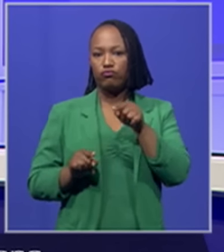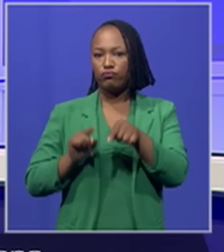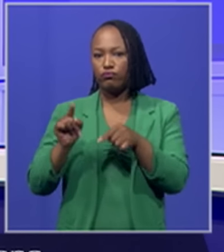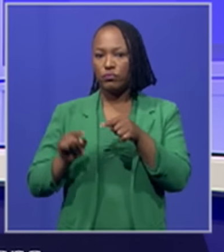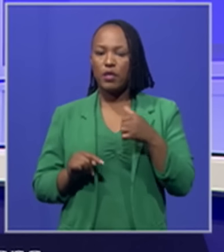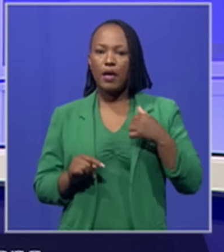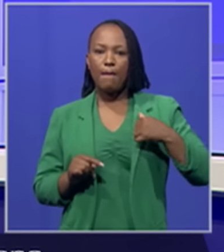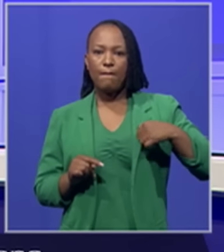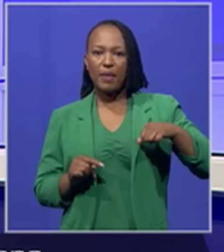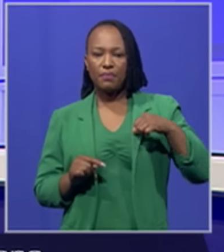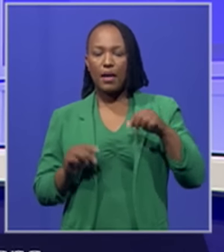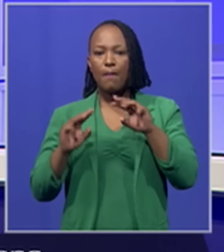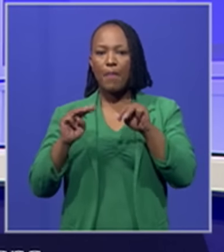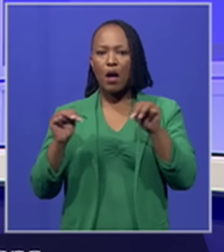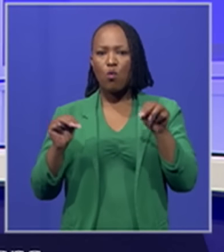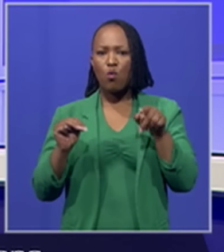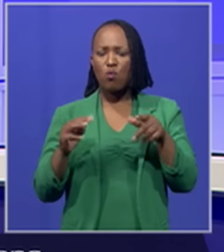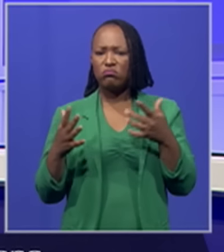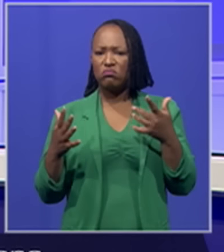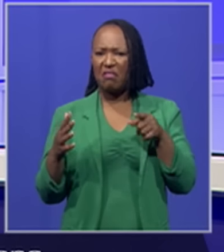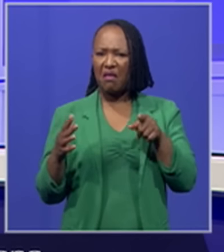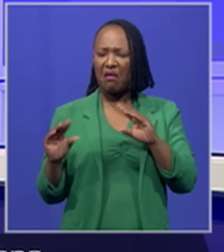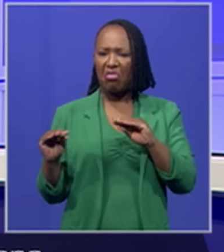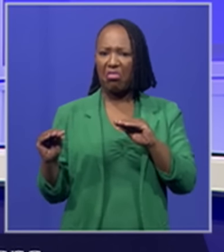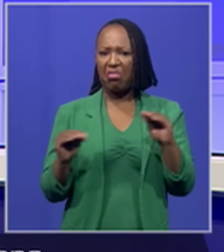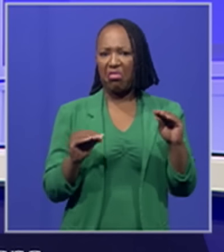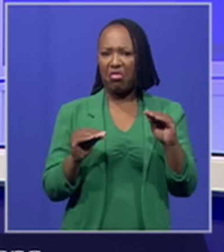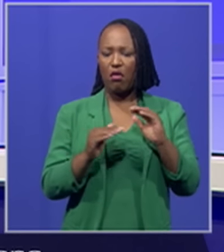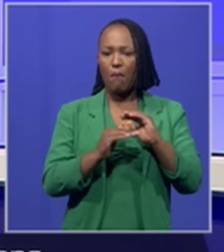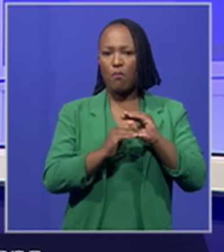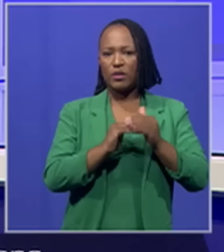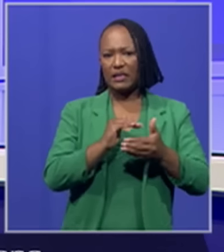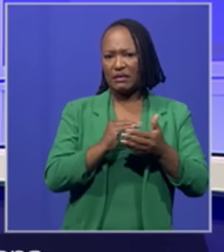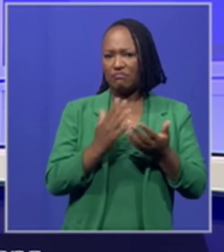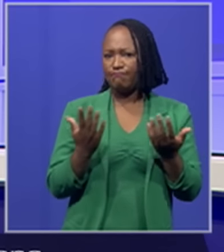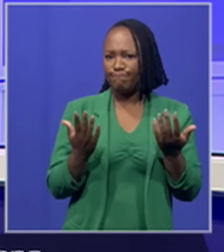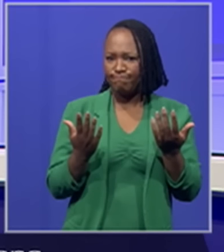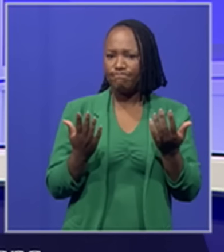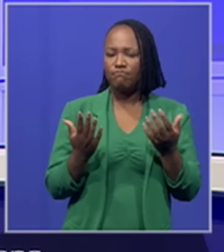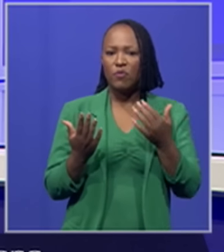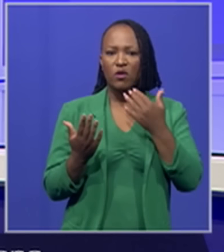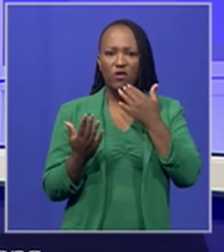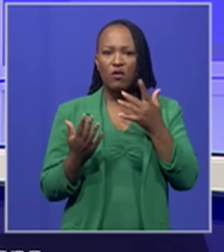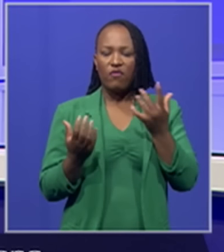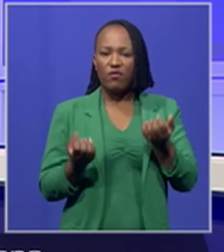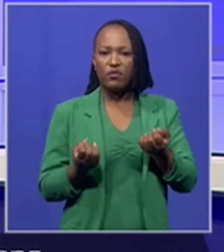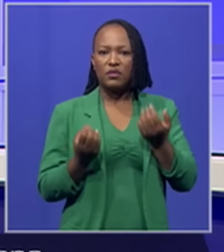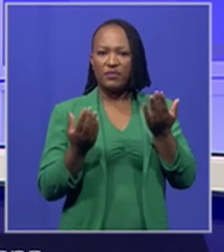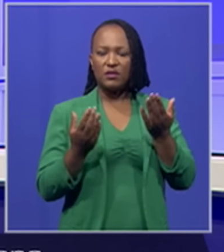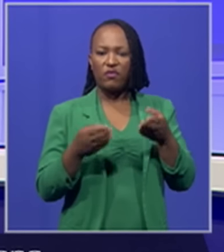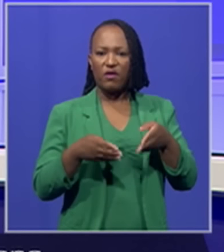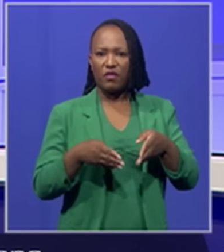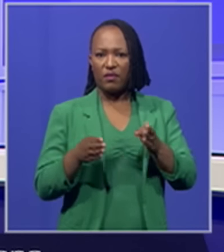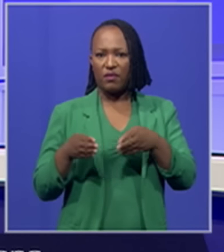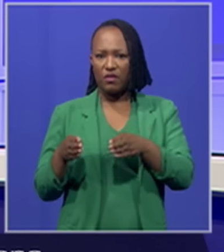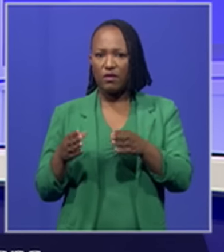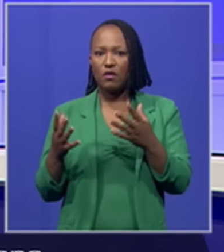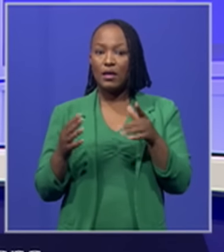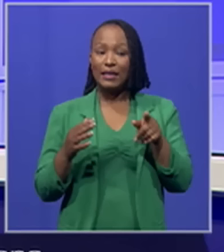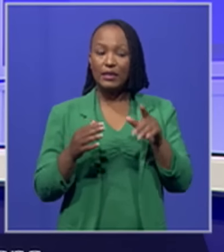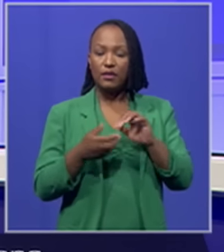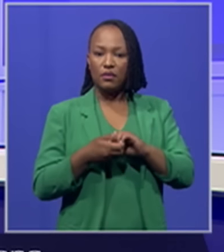wa Mangaung ka go goga dinao mo mererong ya tsa pabalesego le tshireletsego ga mmogo le thebolo ya ditirelo tsa metheo. Mekgatlho